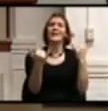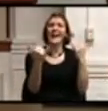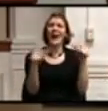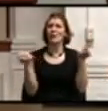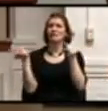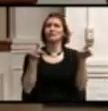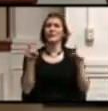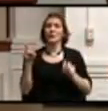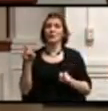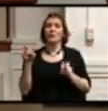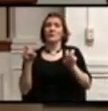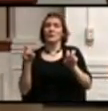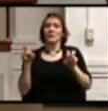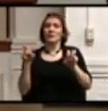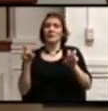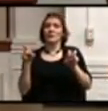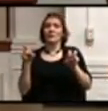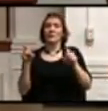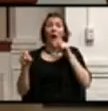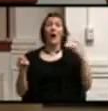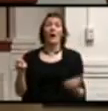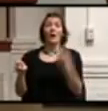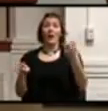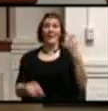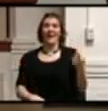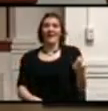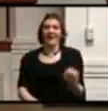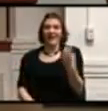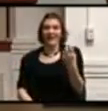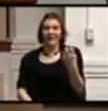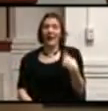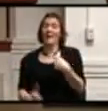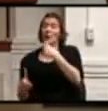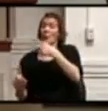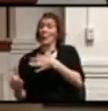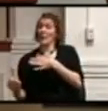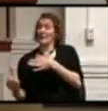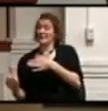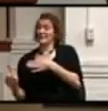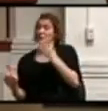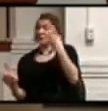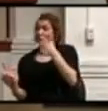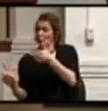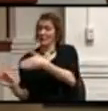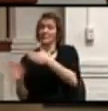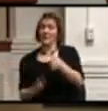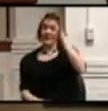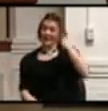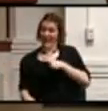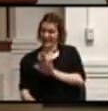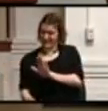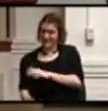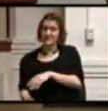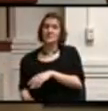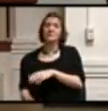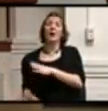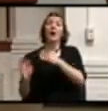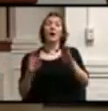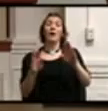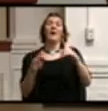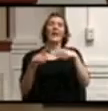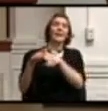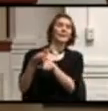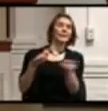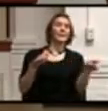stair, you come up the lift, and we've got a women's locker room and a men's locker room, and then an exit here to get to another